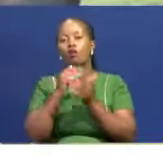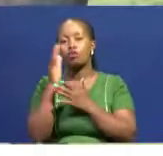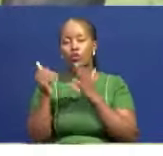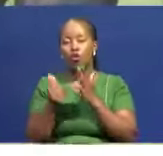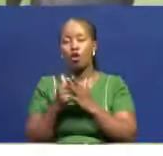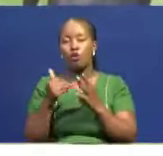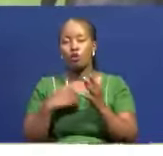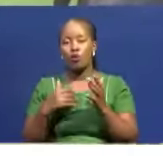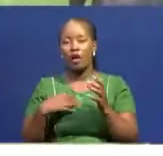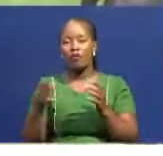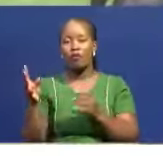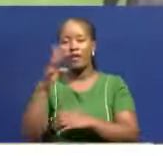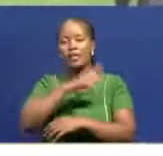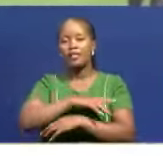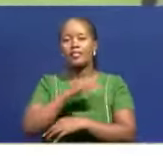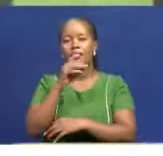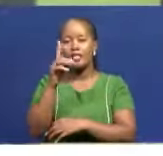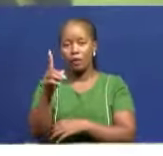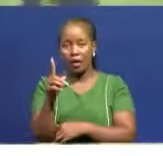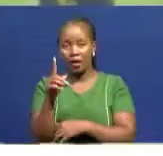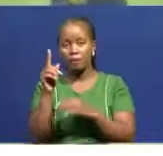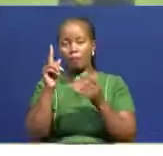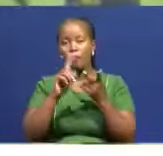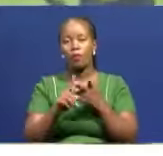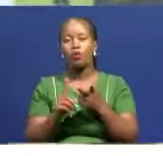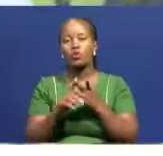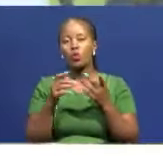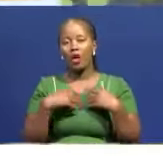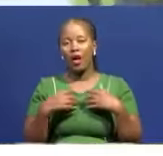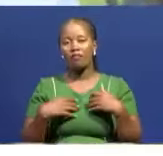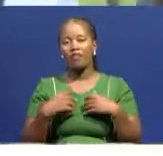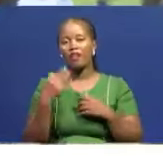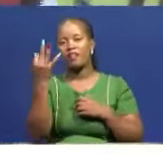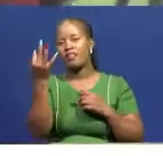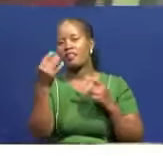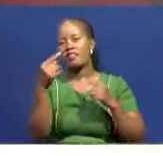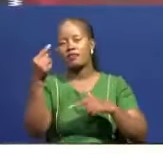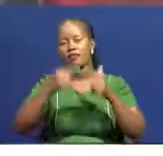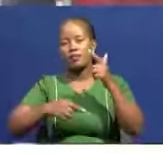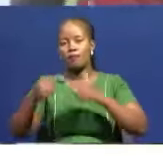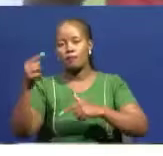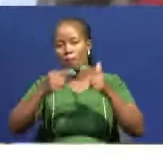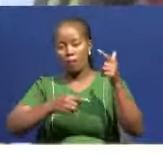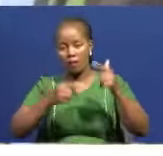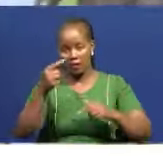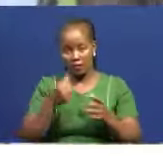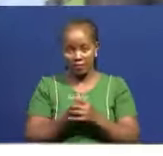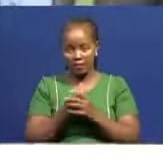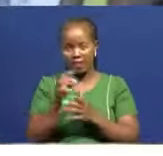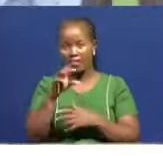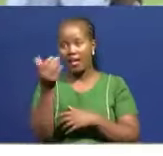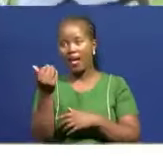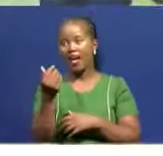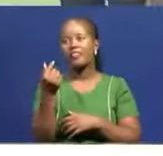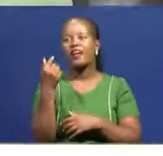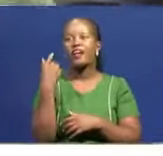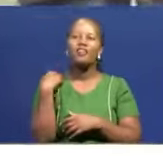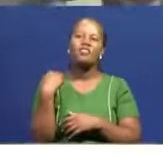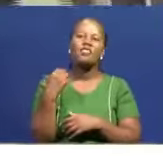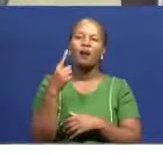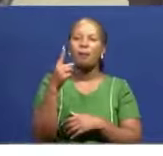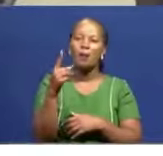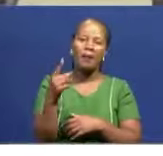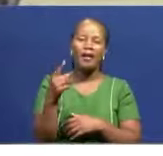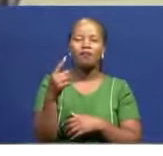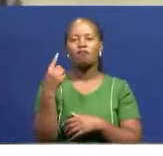one, I think we're in a pool. You play three games, then you're seeded again. Number one, pool A, plays number four, pool B,